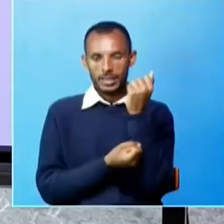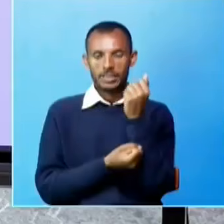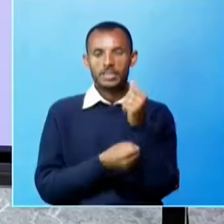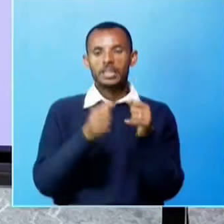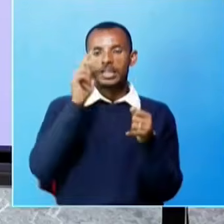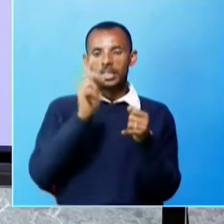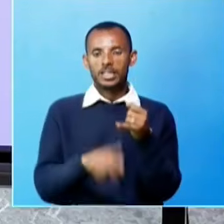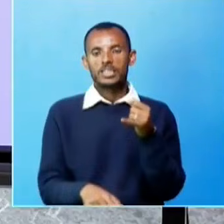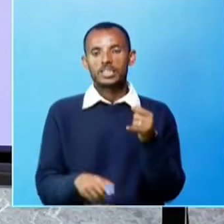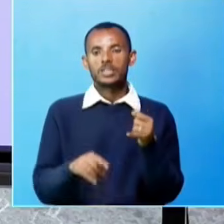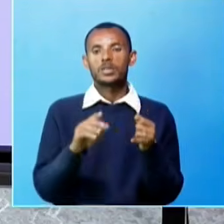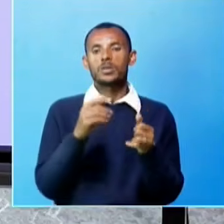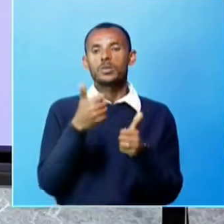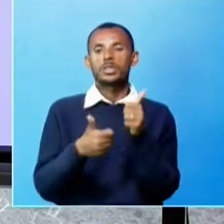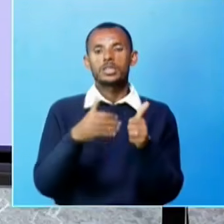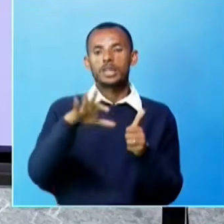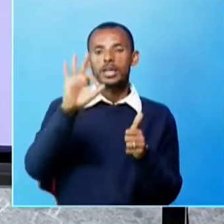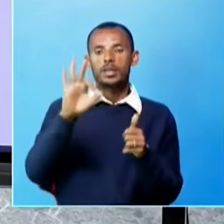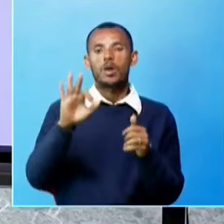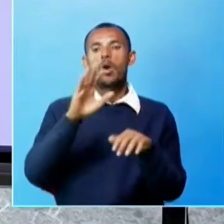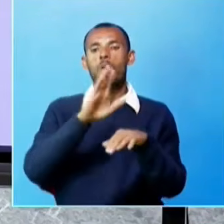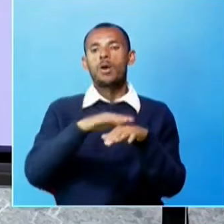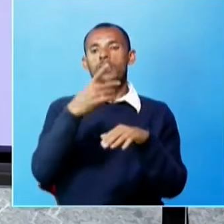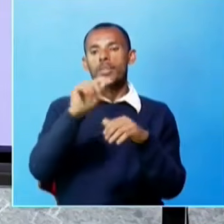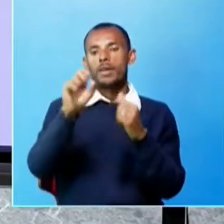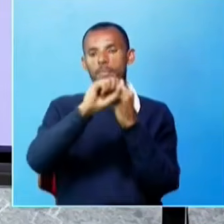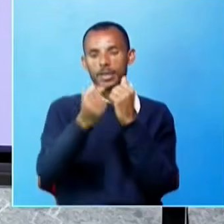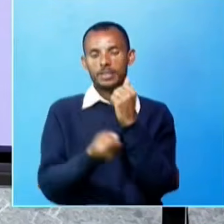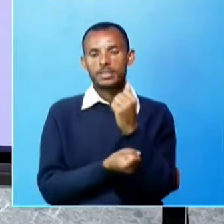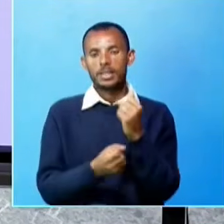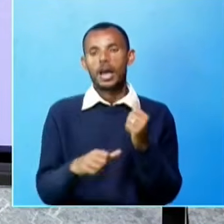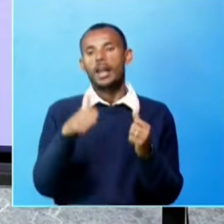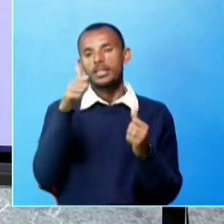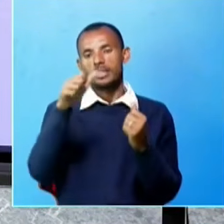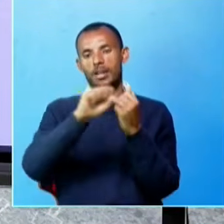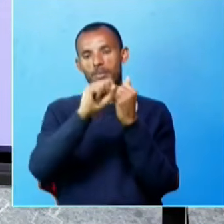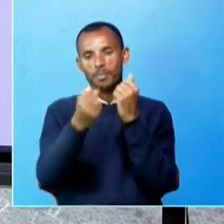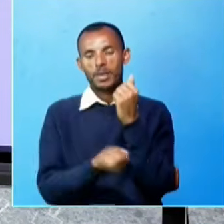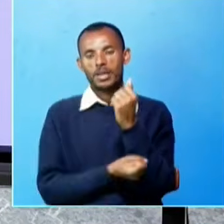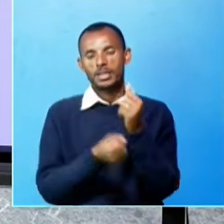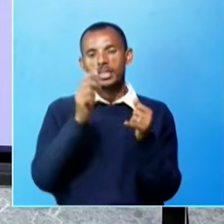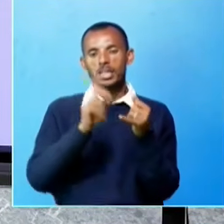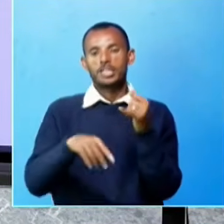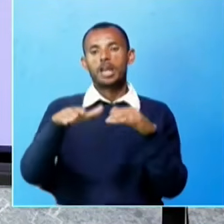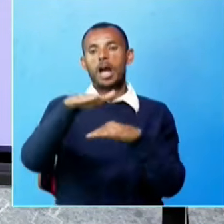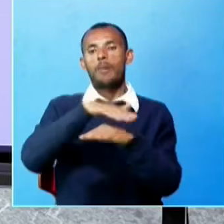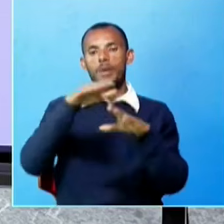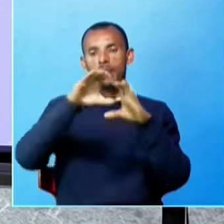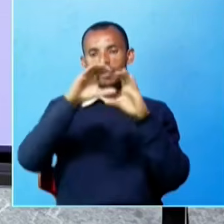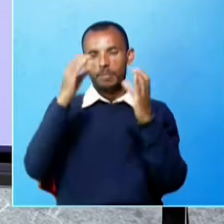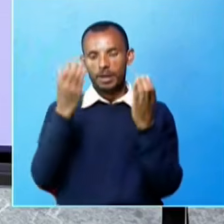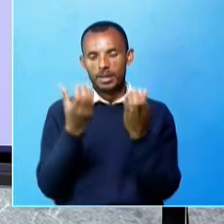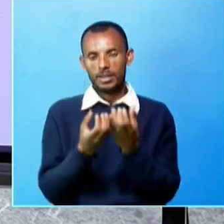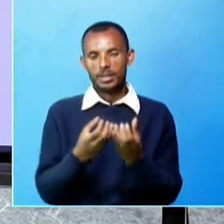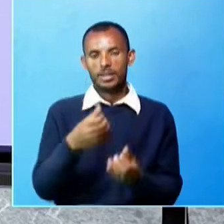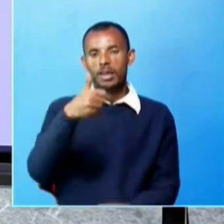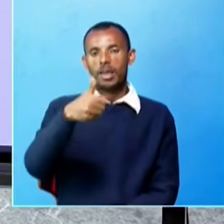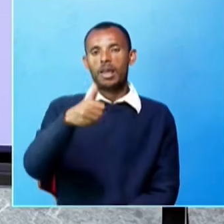found on the bases. We do have another base edge on the upper part, which is